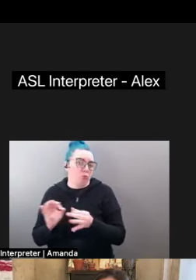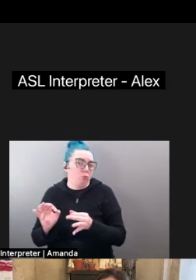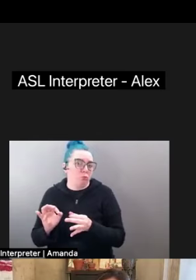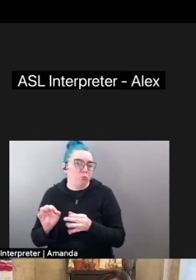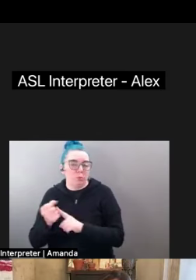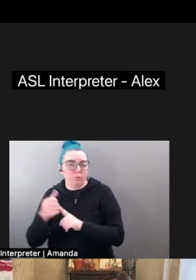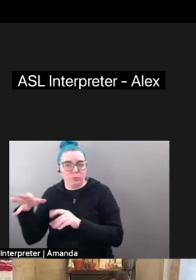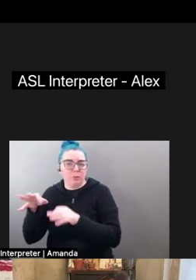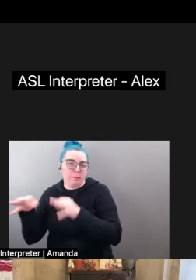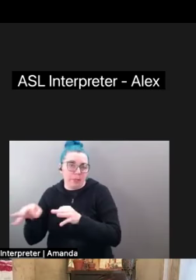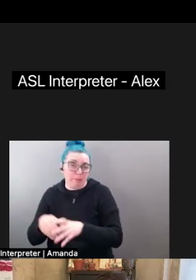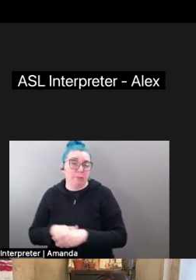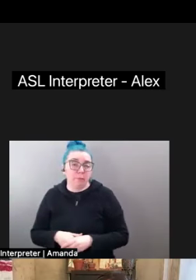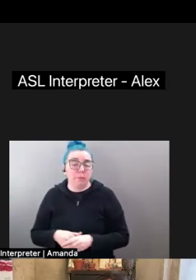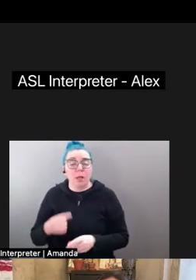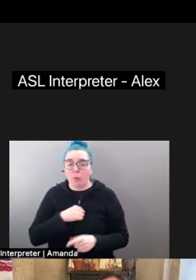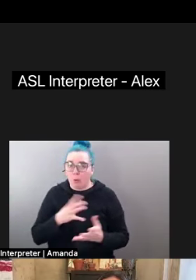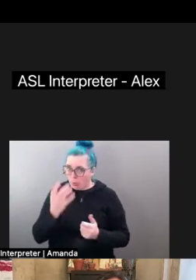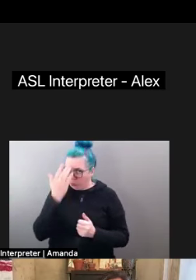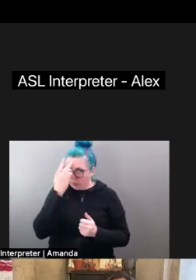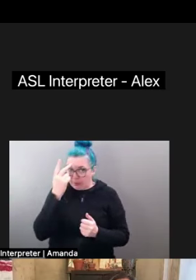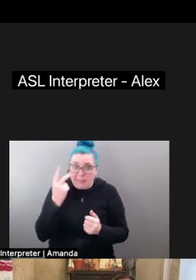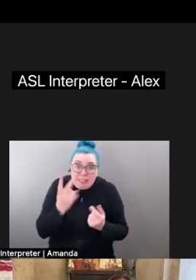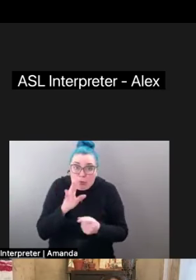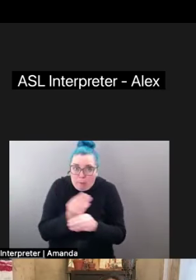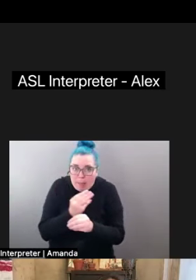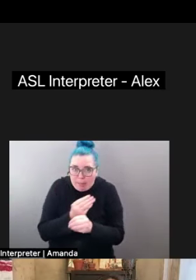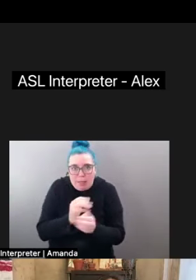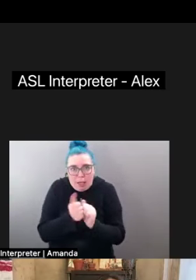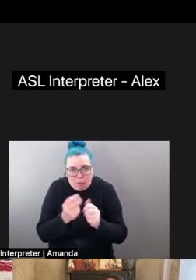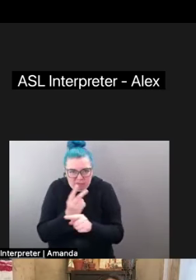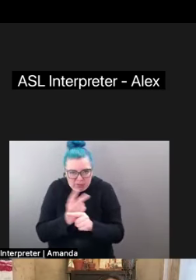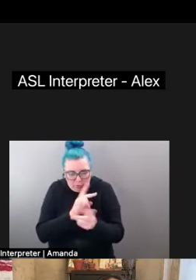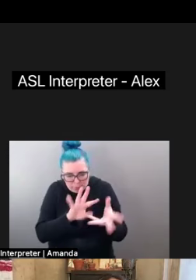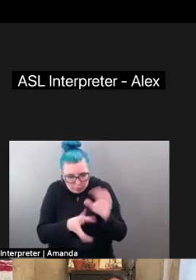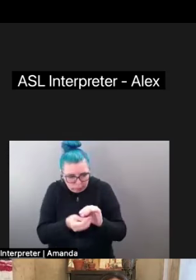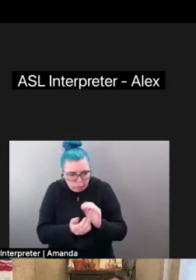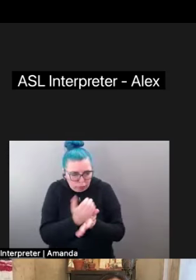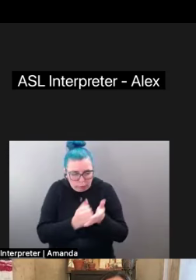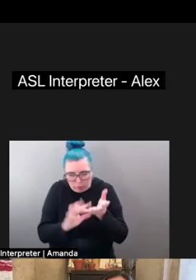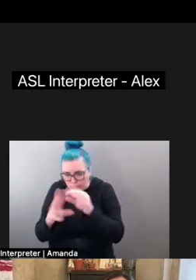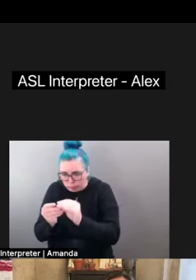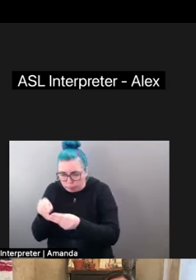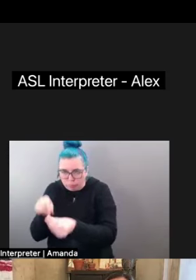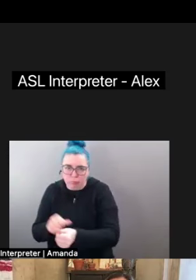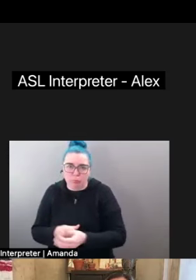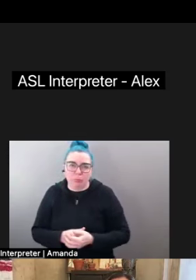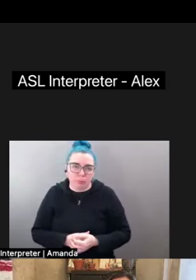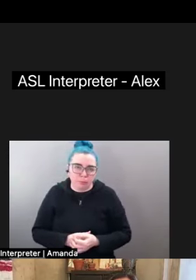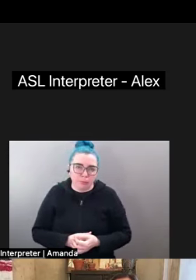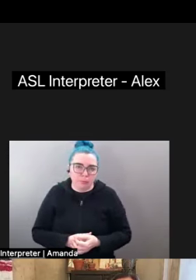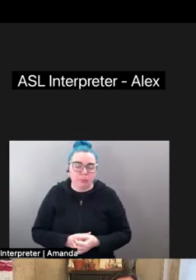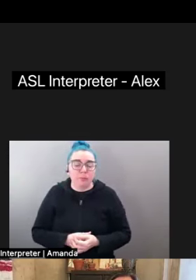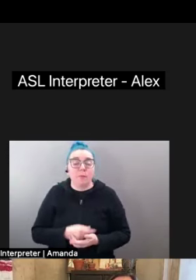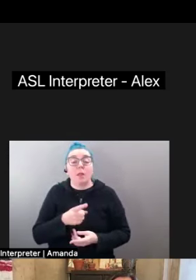And we do want to see some calculations there. Depending on what application you're using to open the form, those tabs might be at the bottom